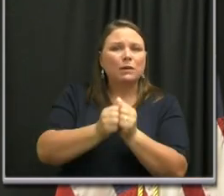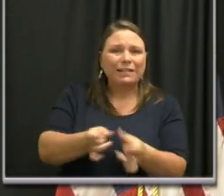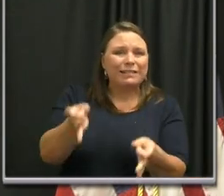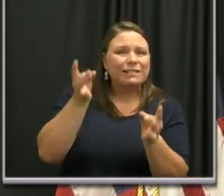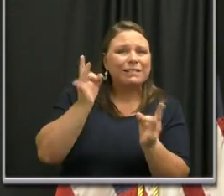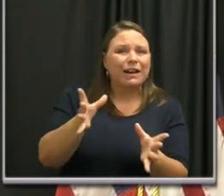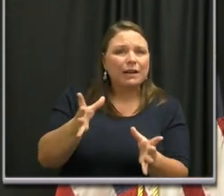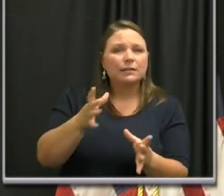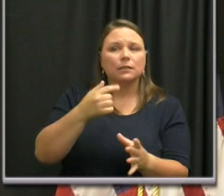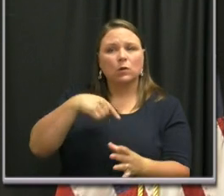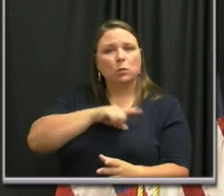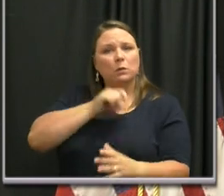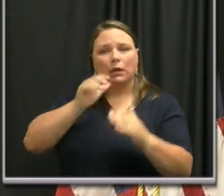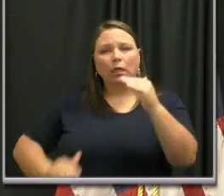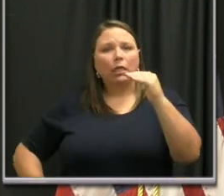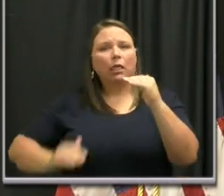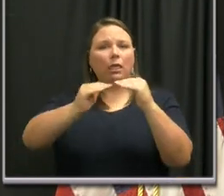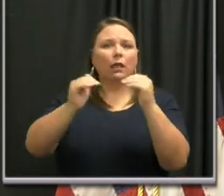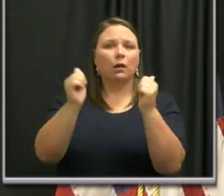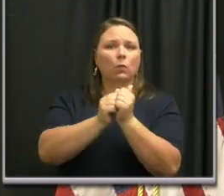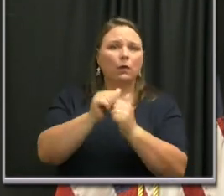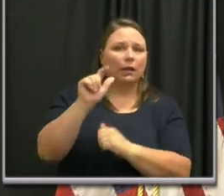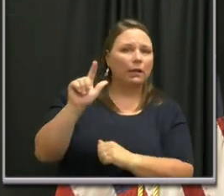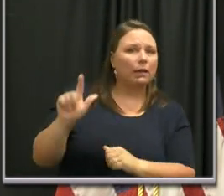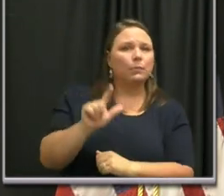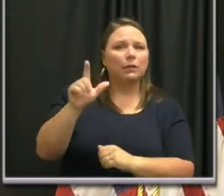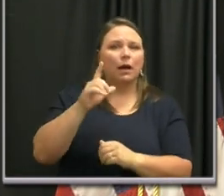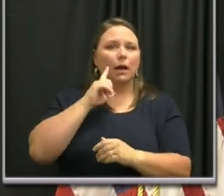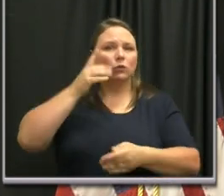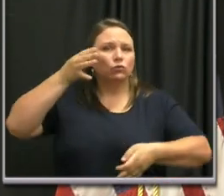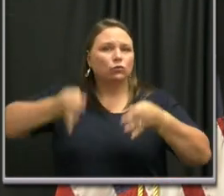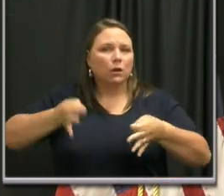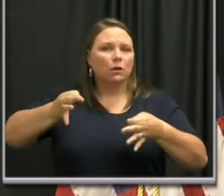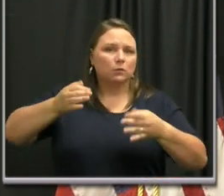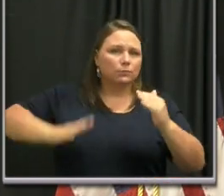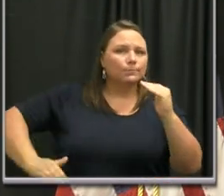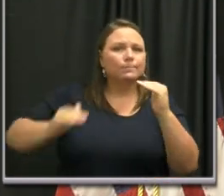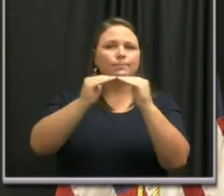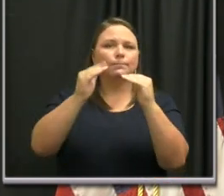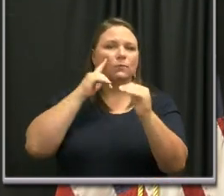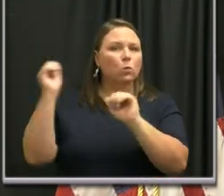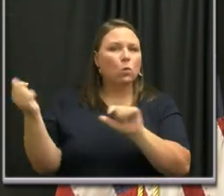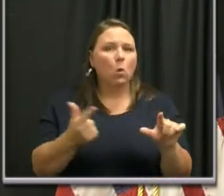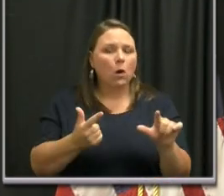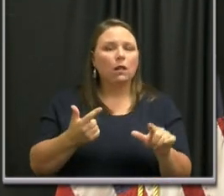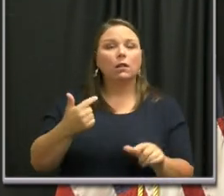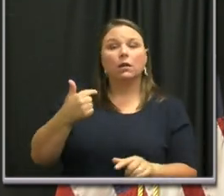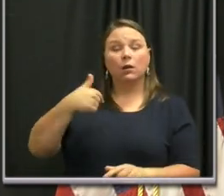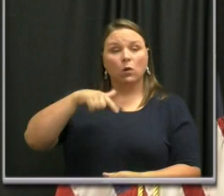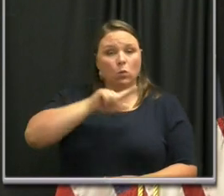its creed of liberty and justice for all. Our fight against